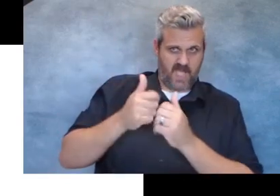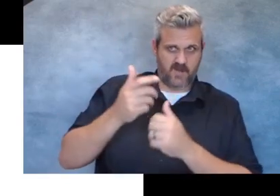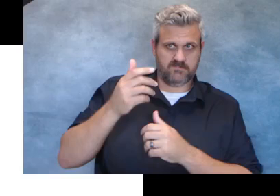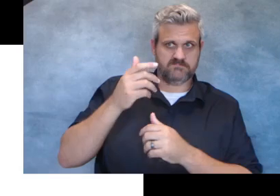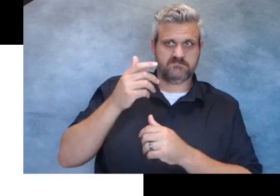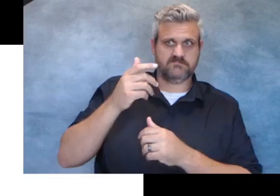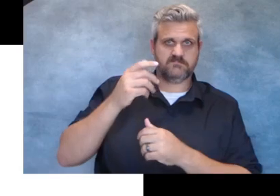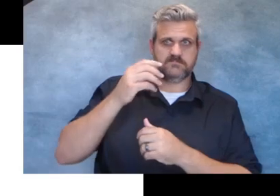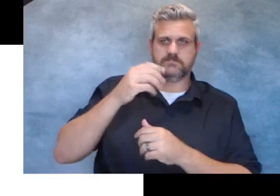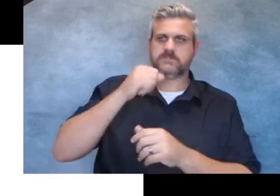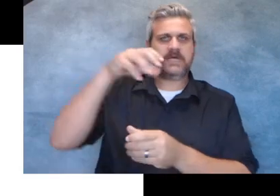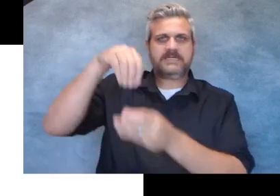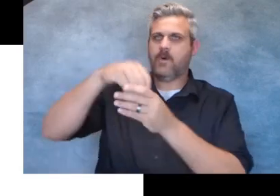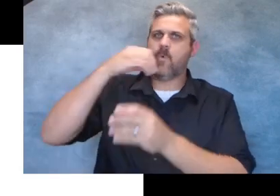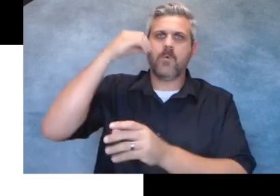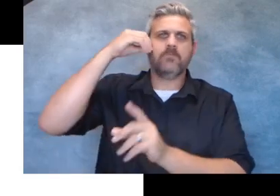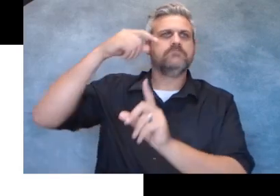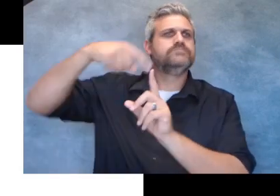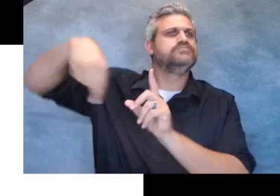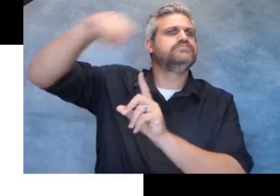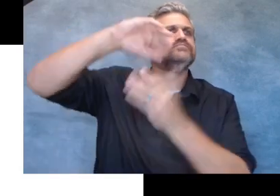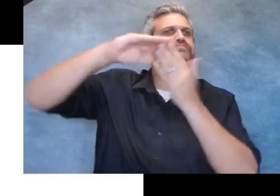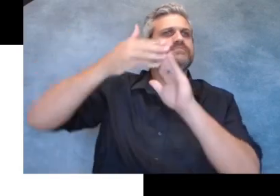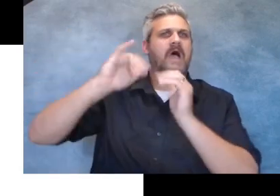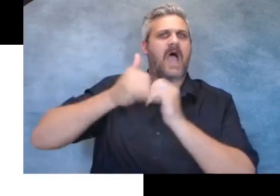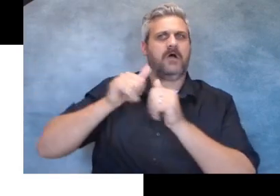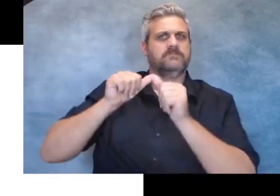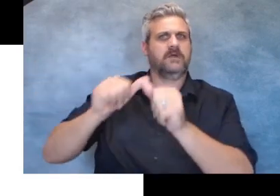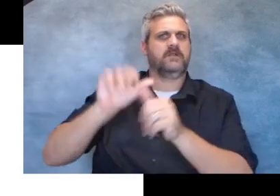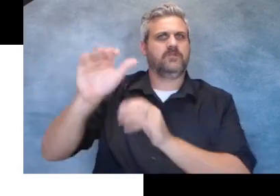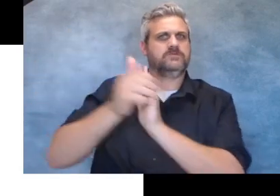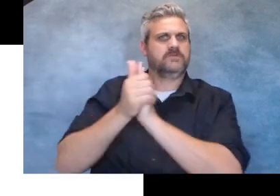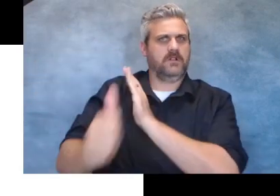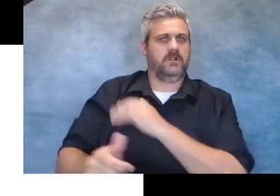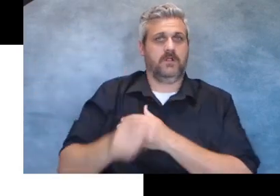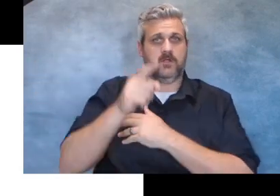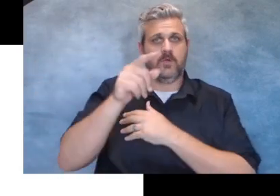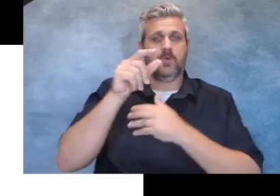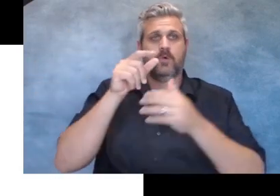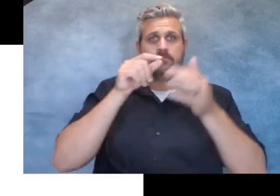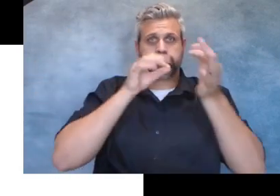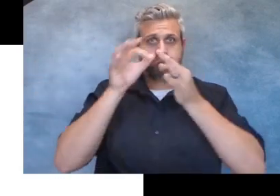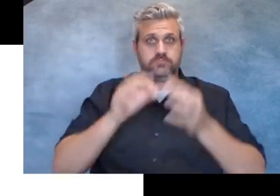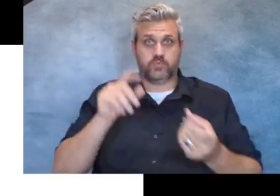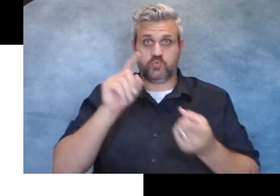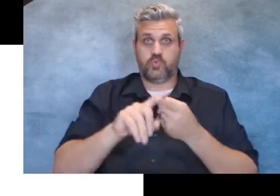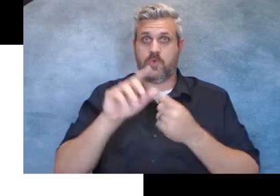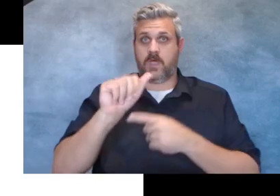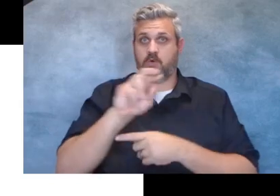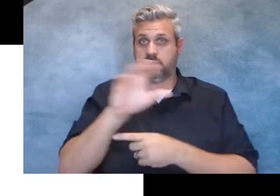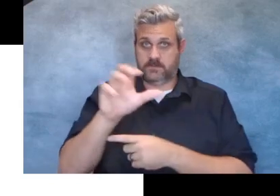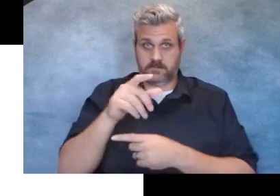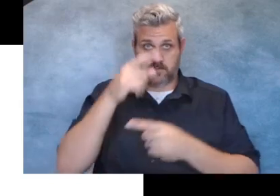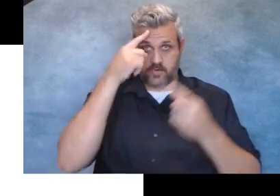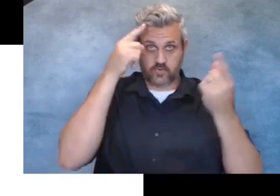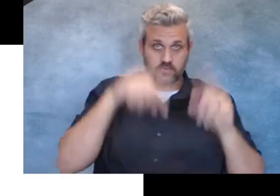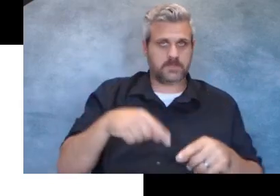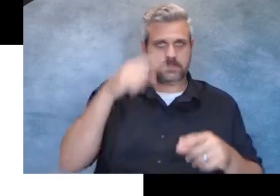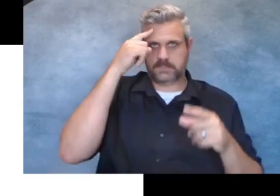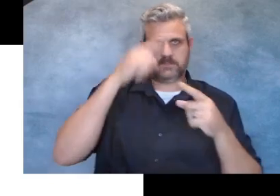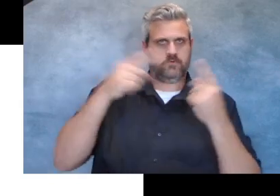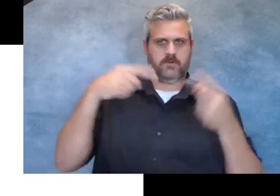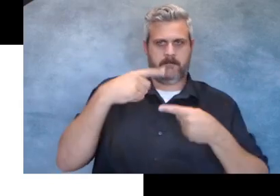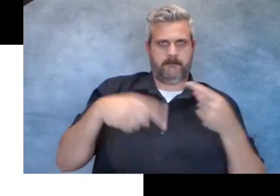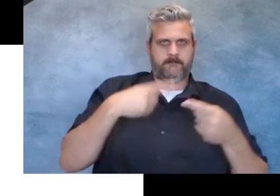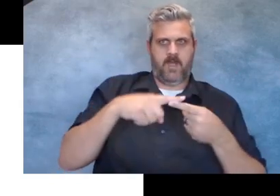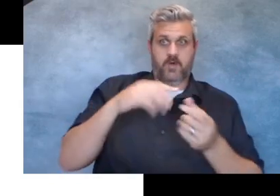in settings outside of the home. You will also need to share with the ARC whether you agree or disagree with the decision as to whether the student